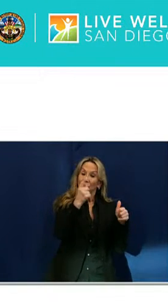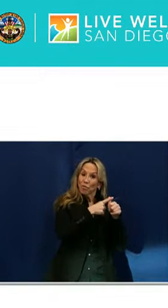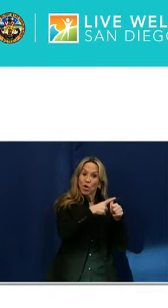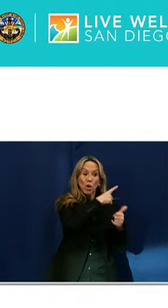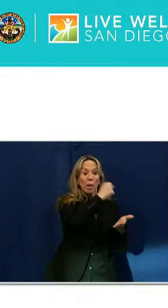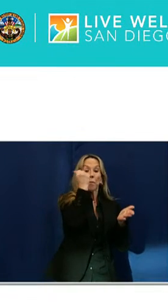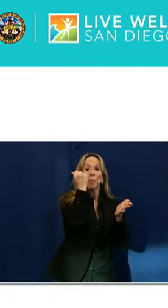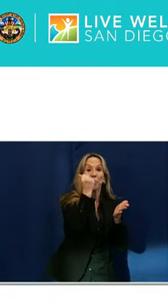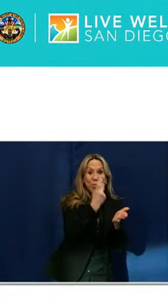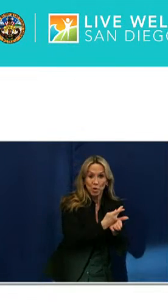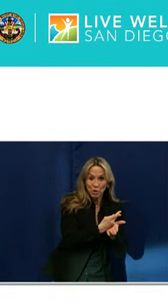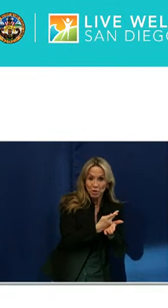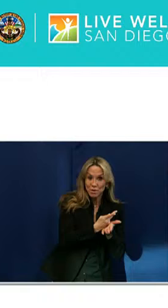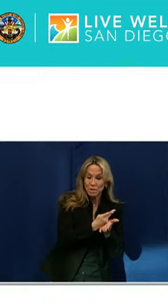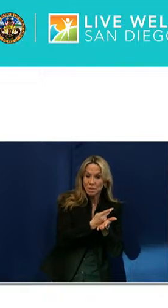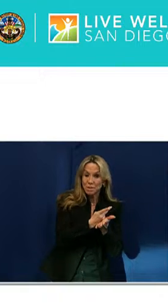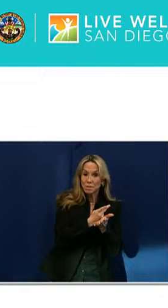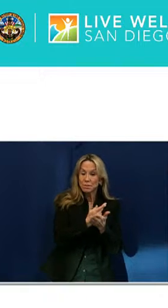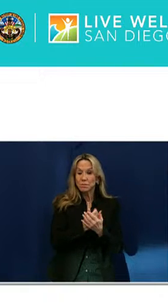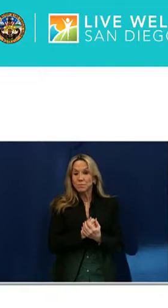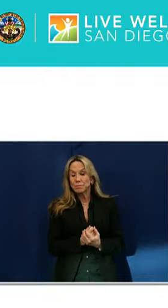approved the